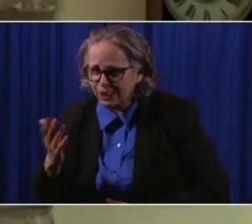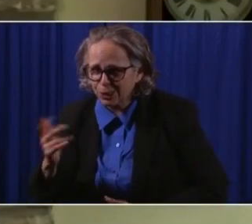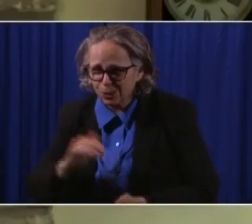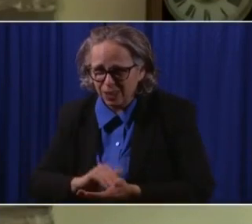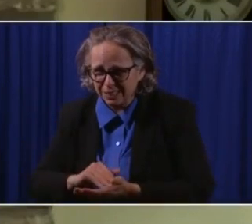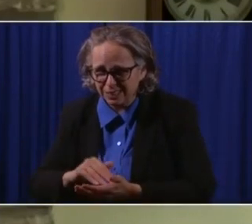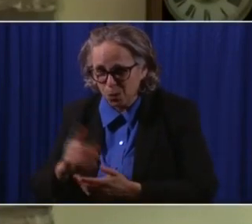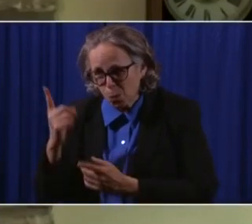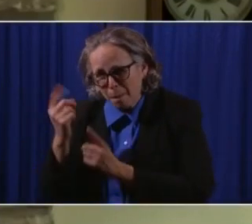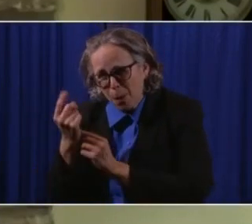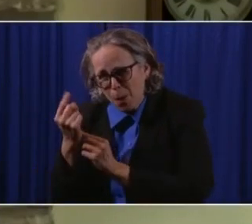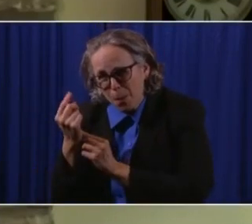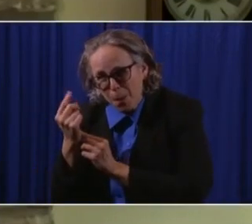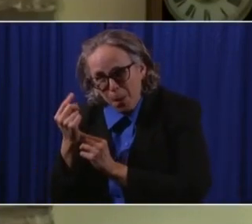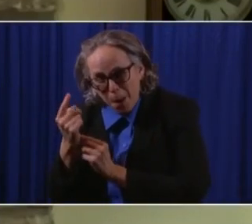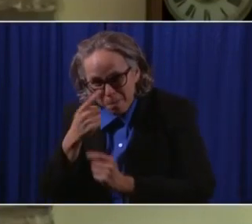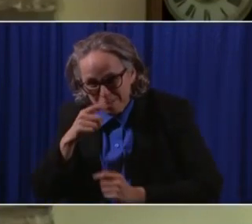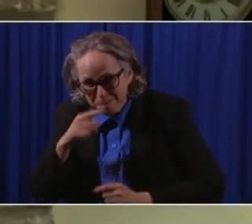One last question.